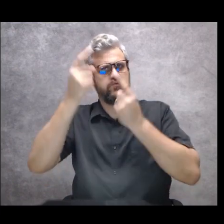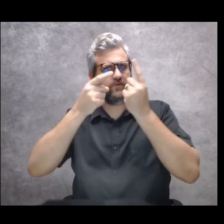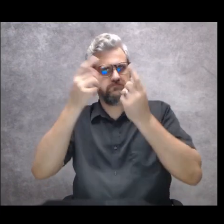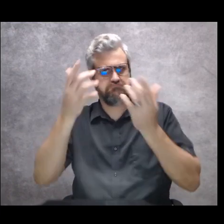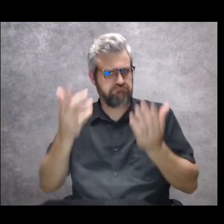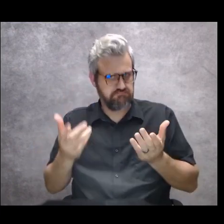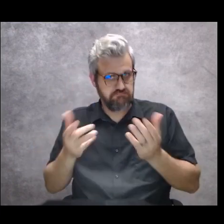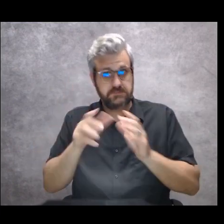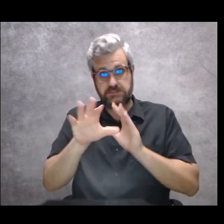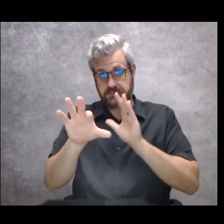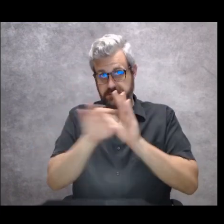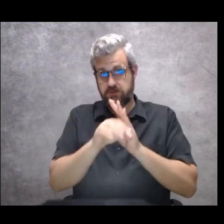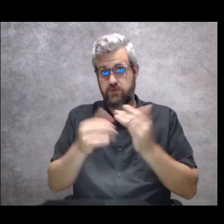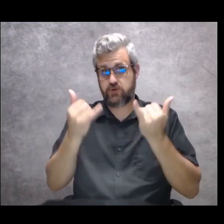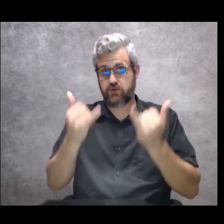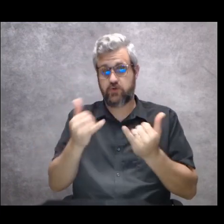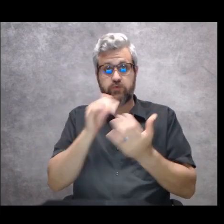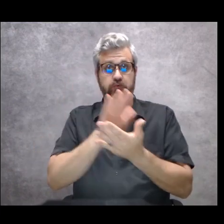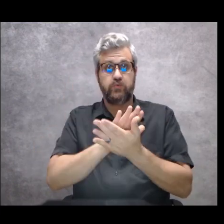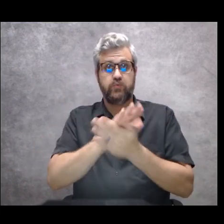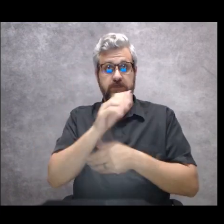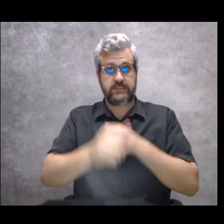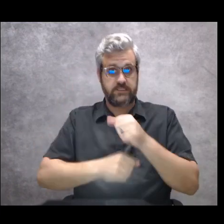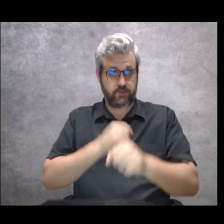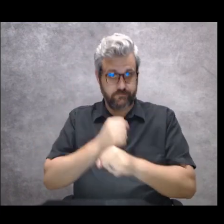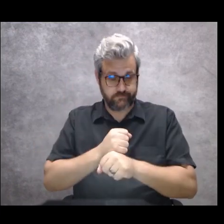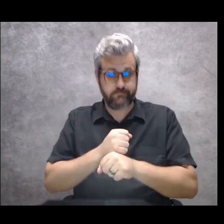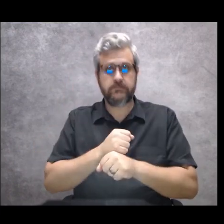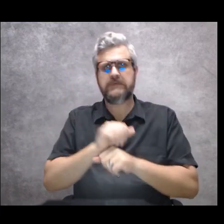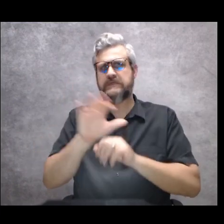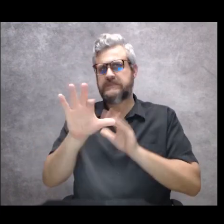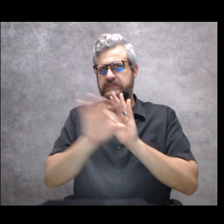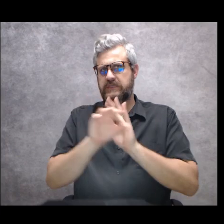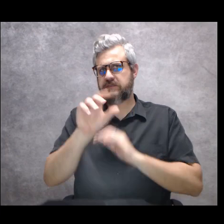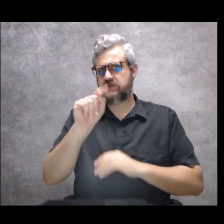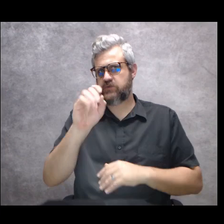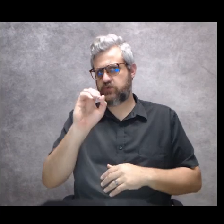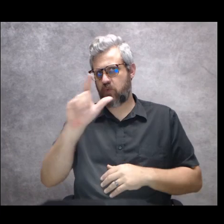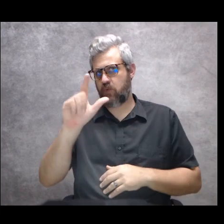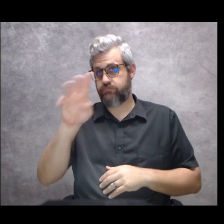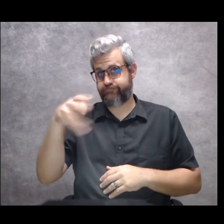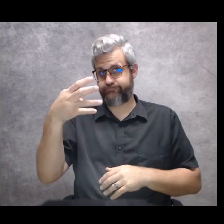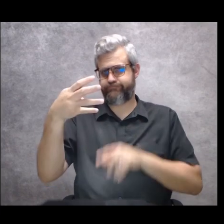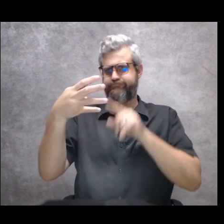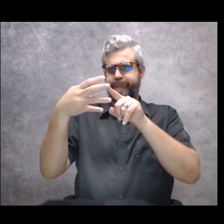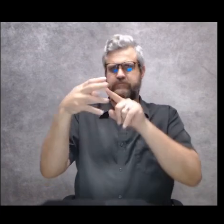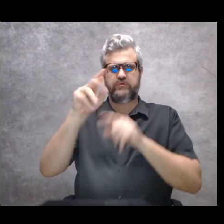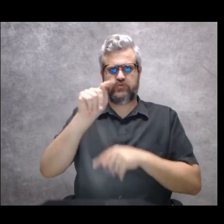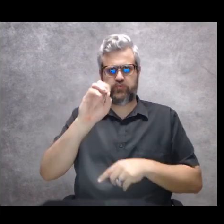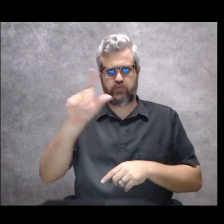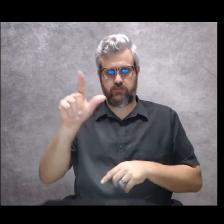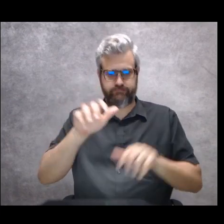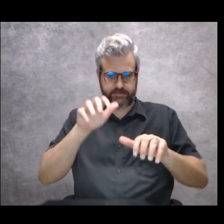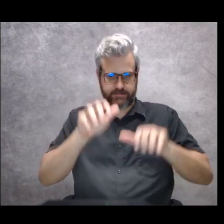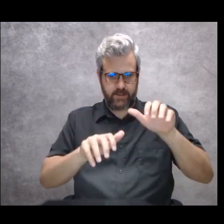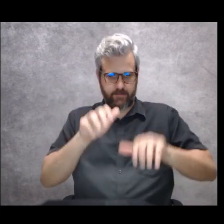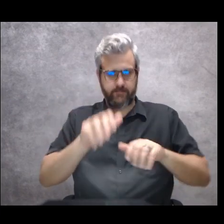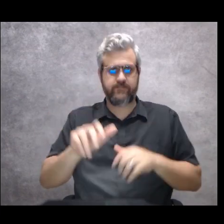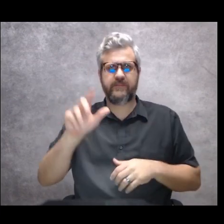school year, select Tool from the Search drop-down list, type Data Export in the search